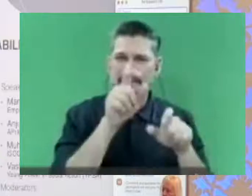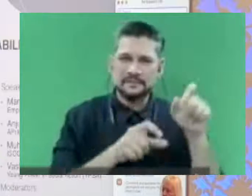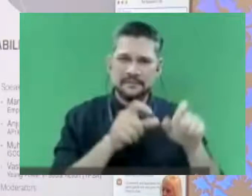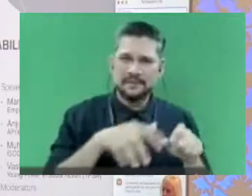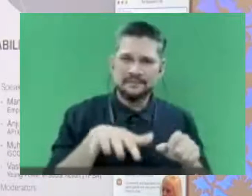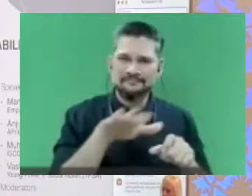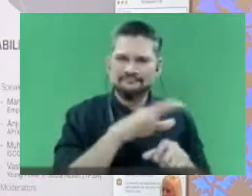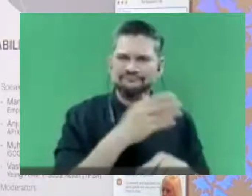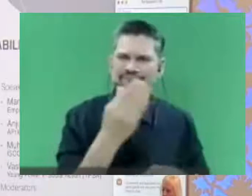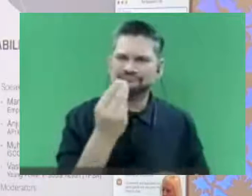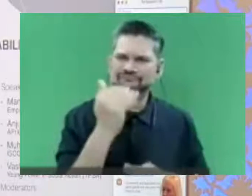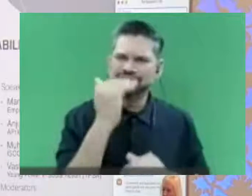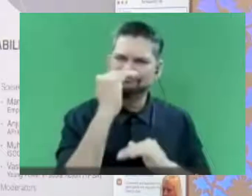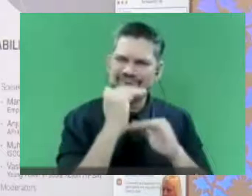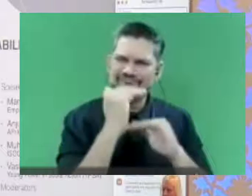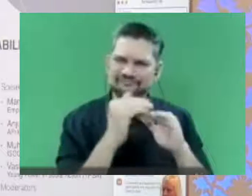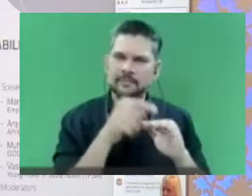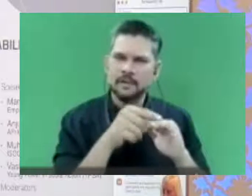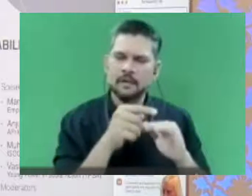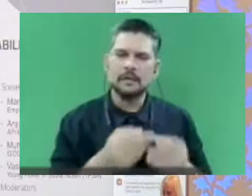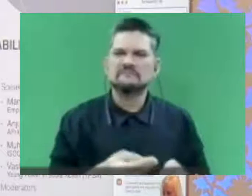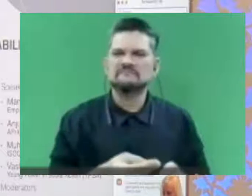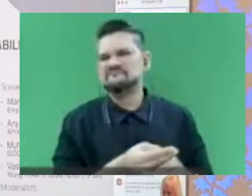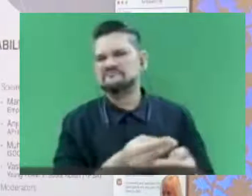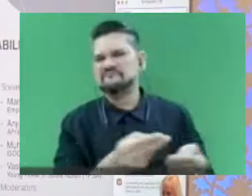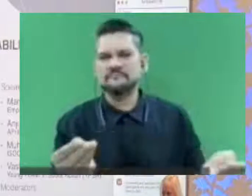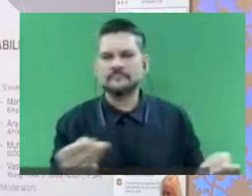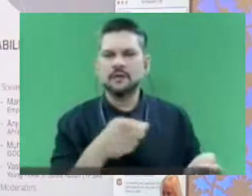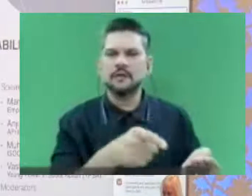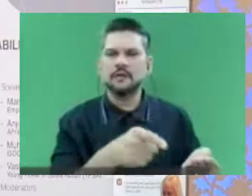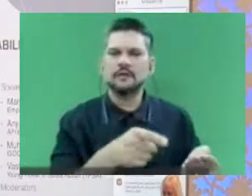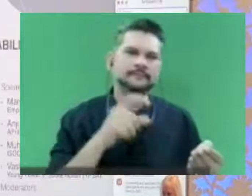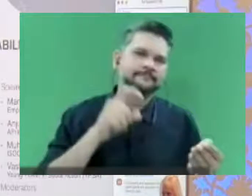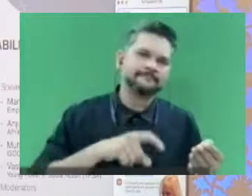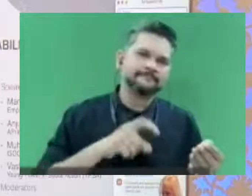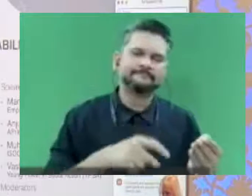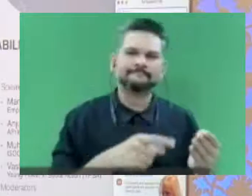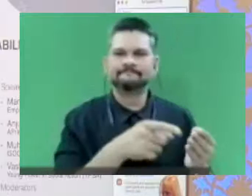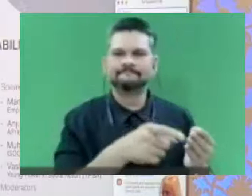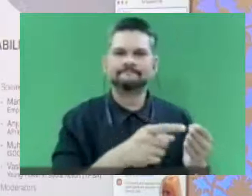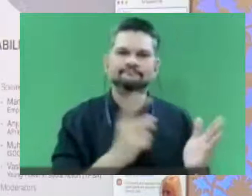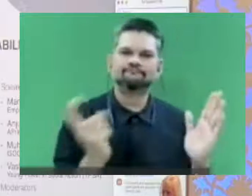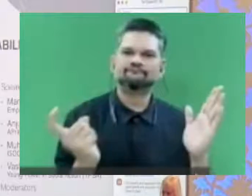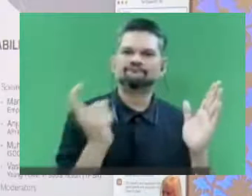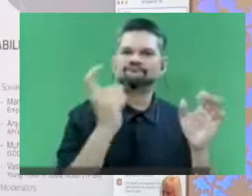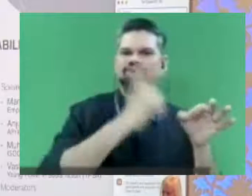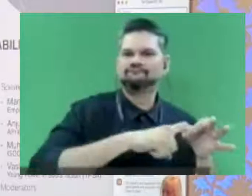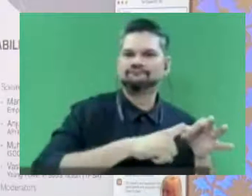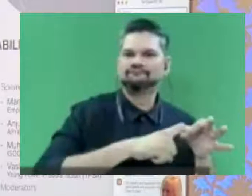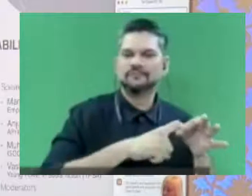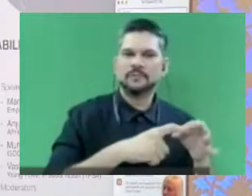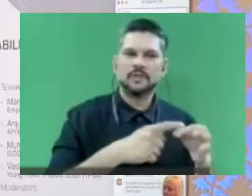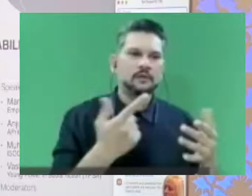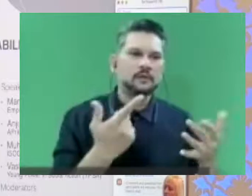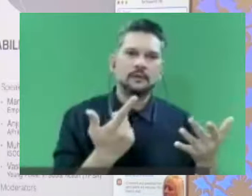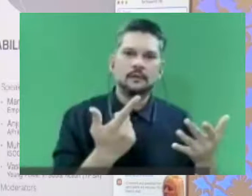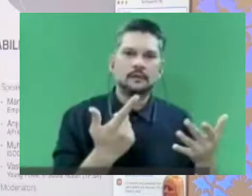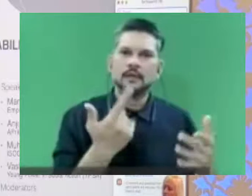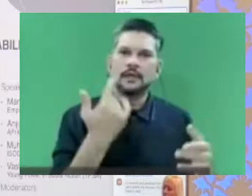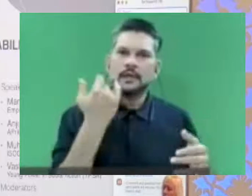low, and it's auto-subscribe. If you want to unsubscribe, you have to kind of call them up and talk to them in English. Virtually impossible to